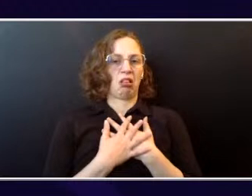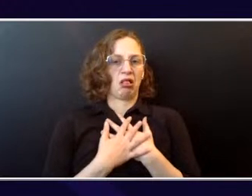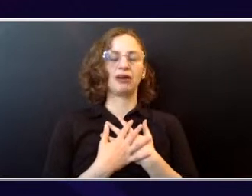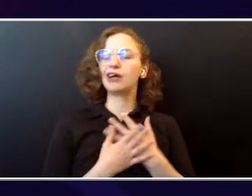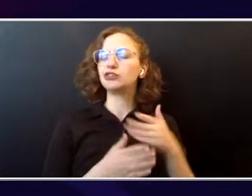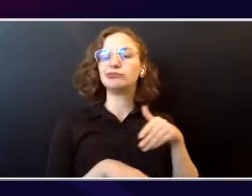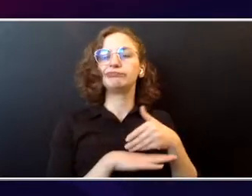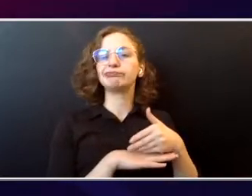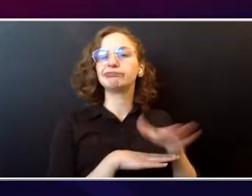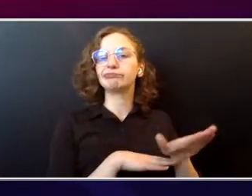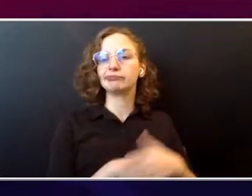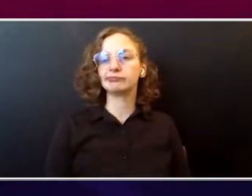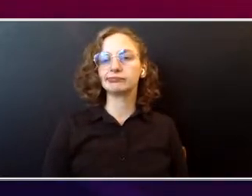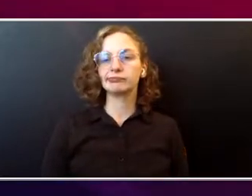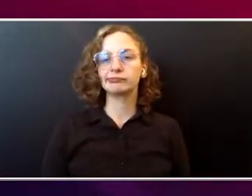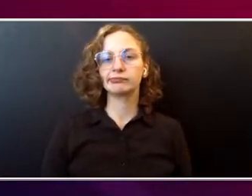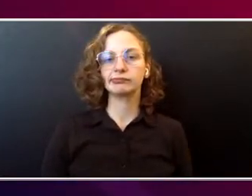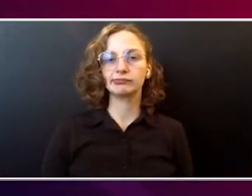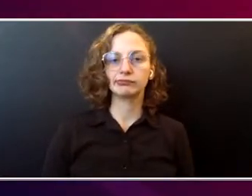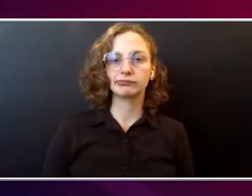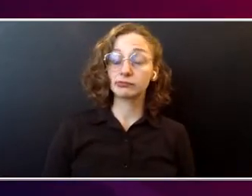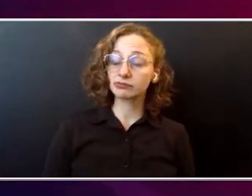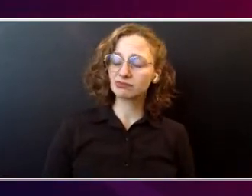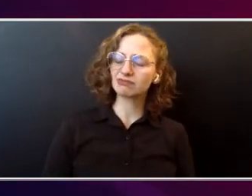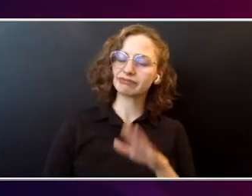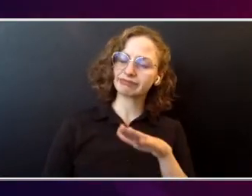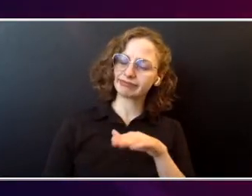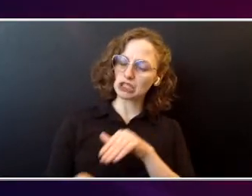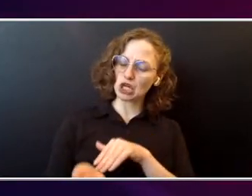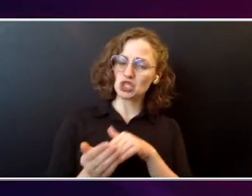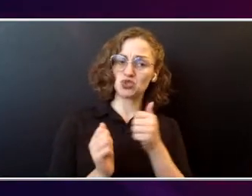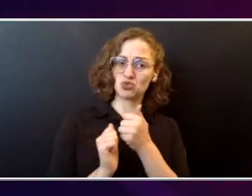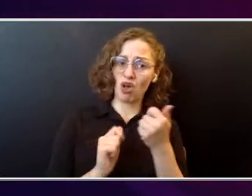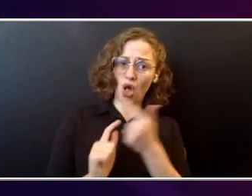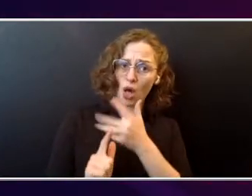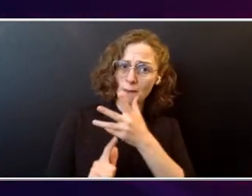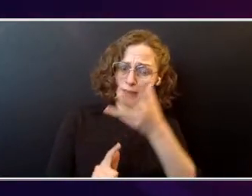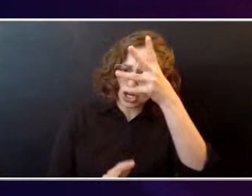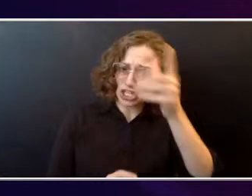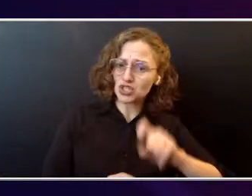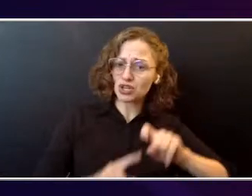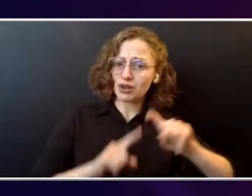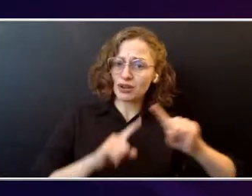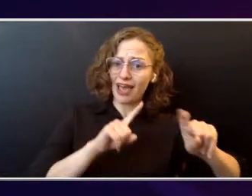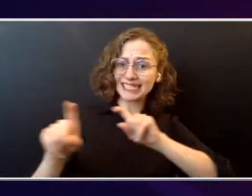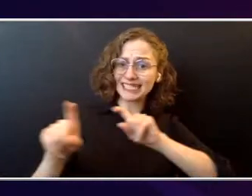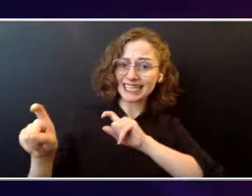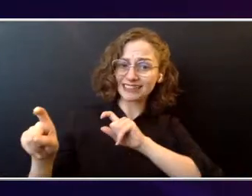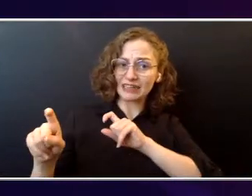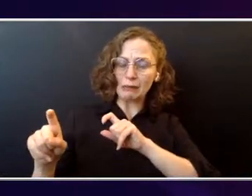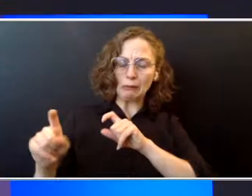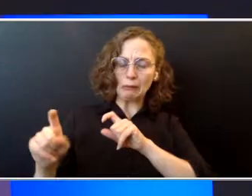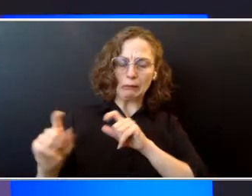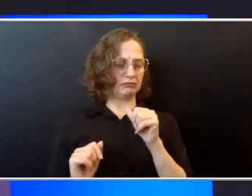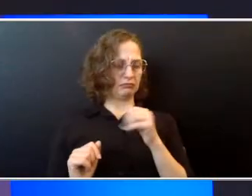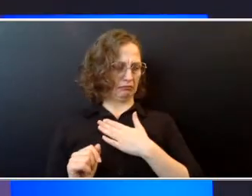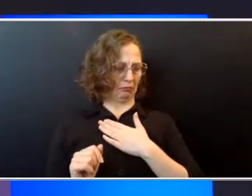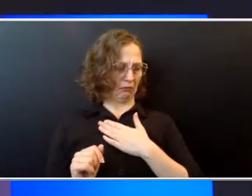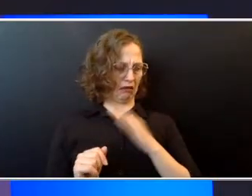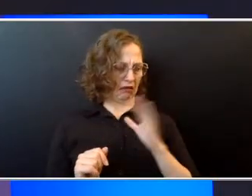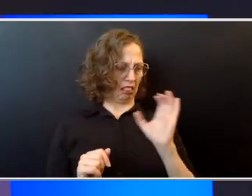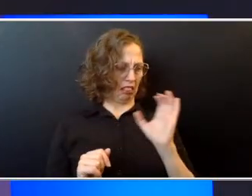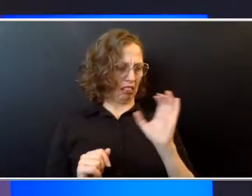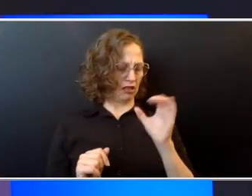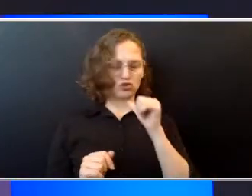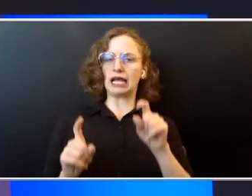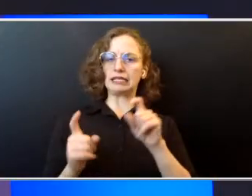Doctors, is this something that every parent should be asking for their child to be tested for? Because I don't think my cholesterol was ever tested till I was in my 20s. Dr. Moriarty. Well,